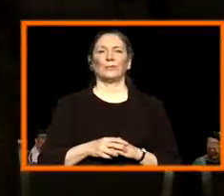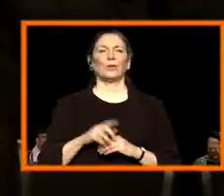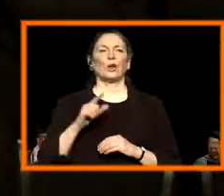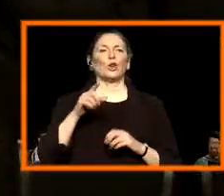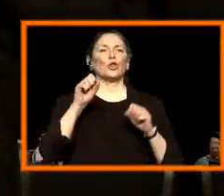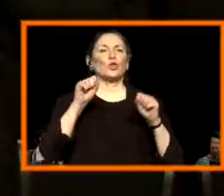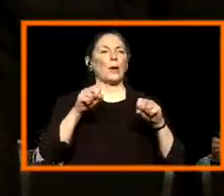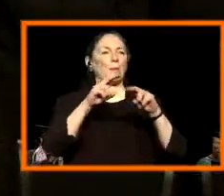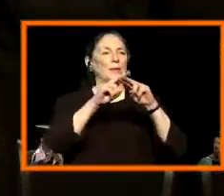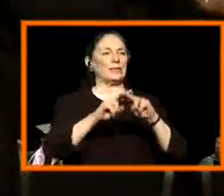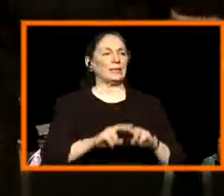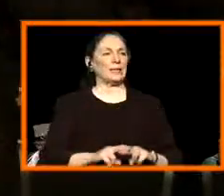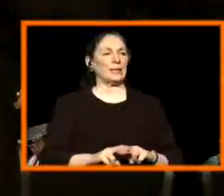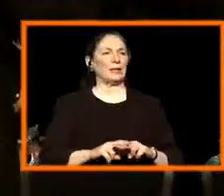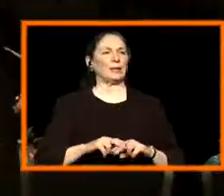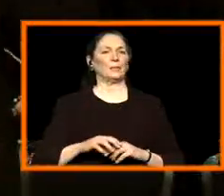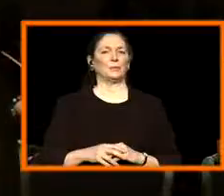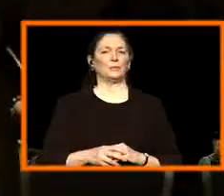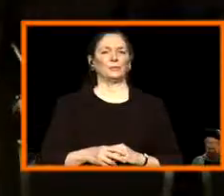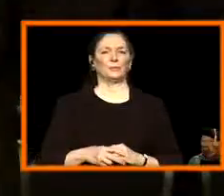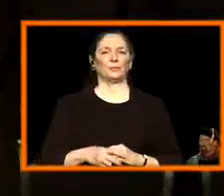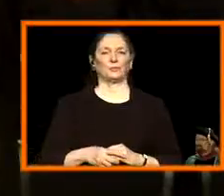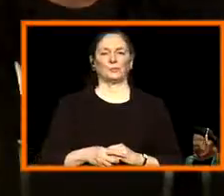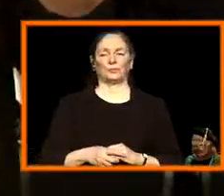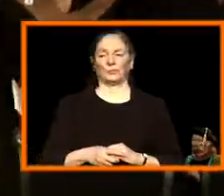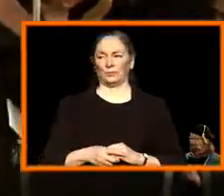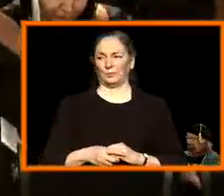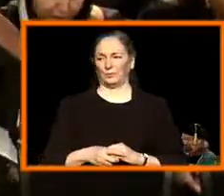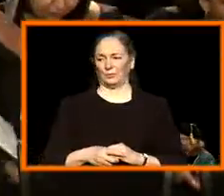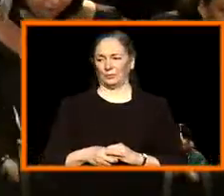You may be seated.